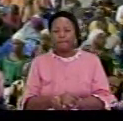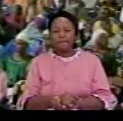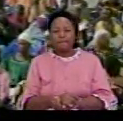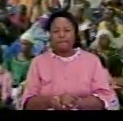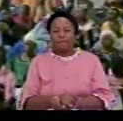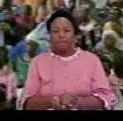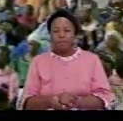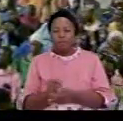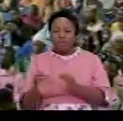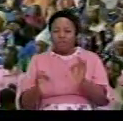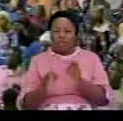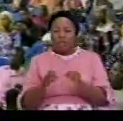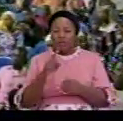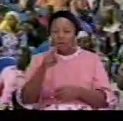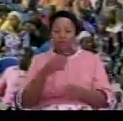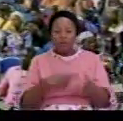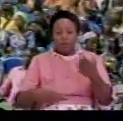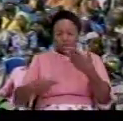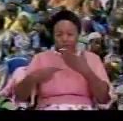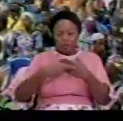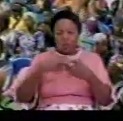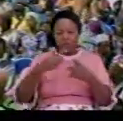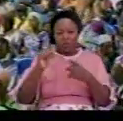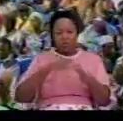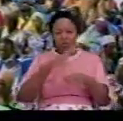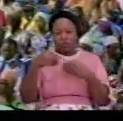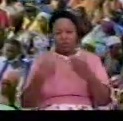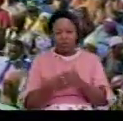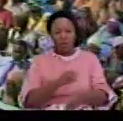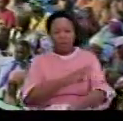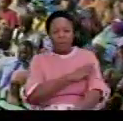If thou return to the Almighty,